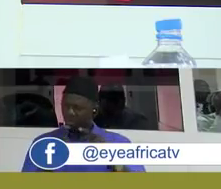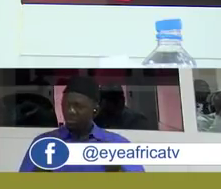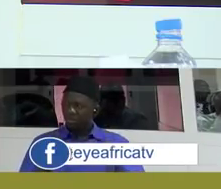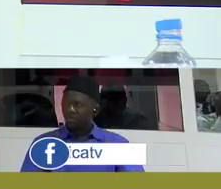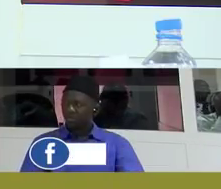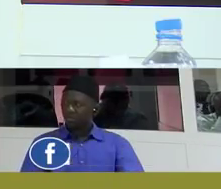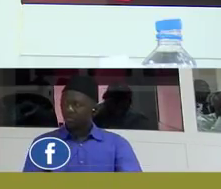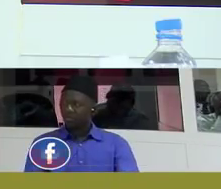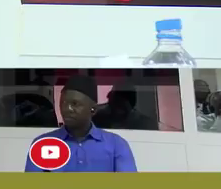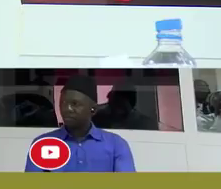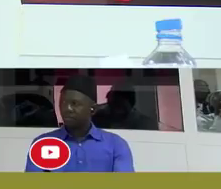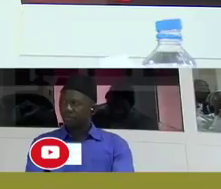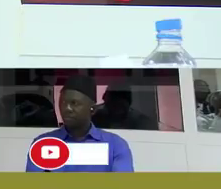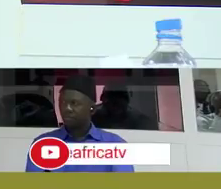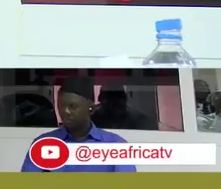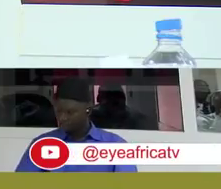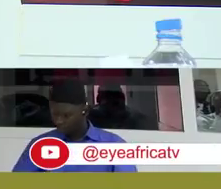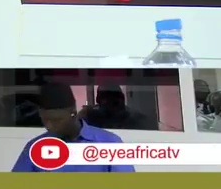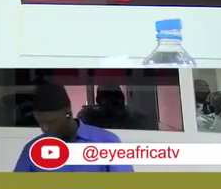Ex-President Yahya